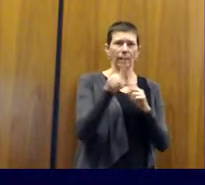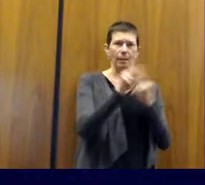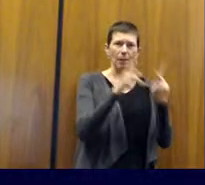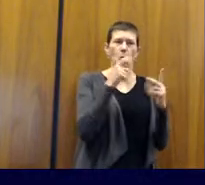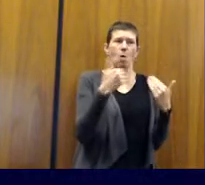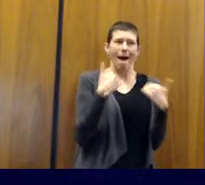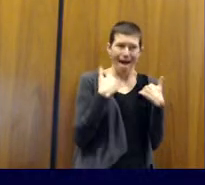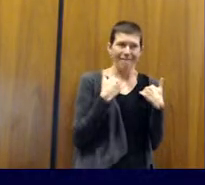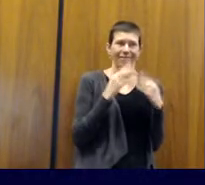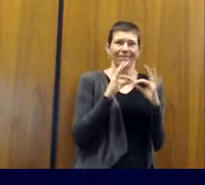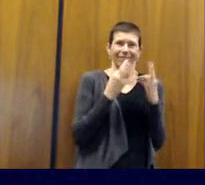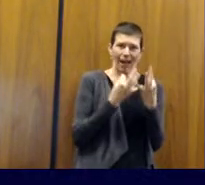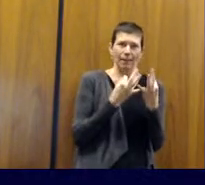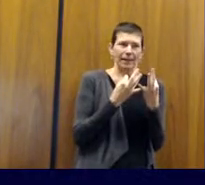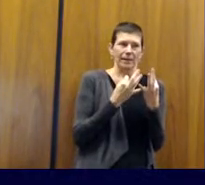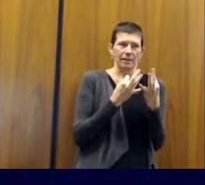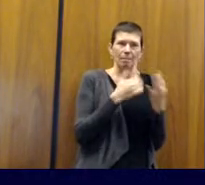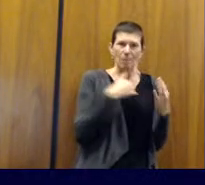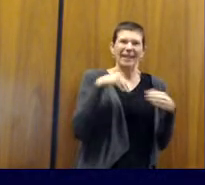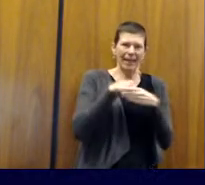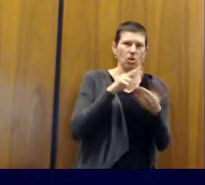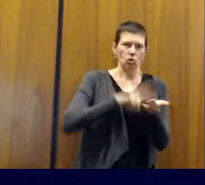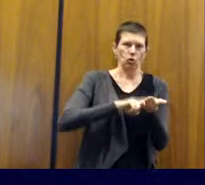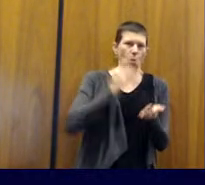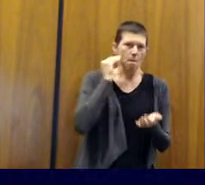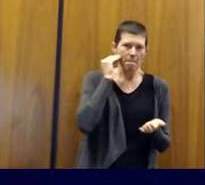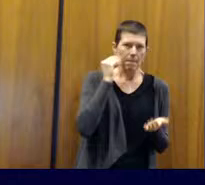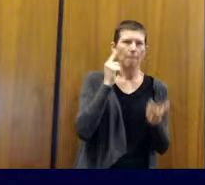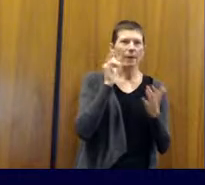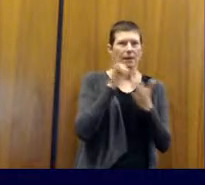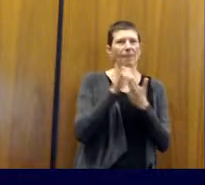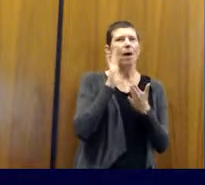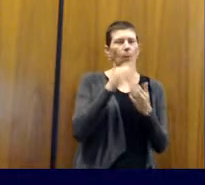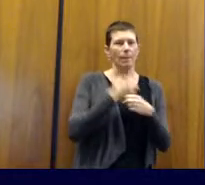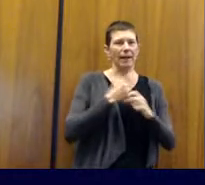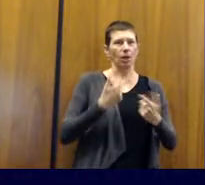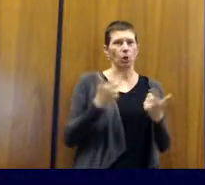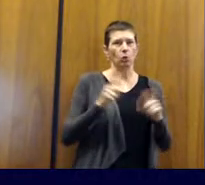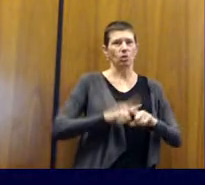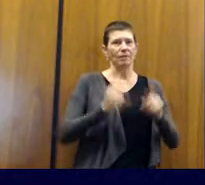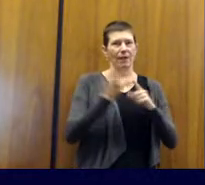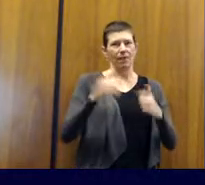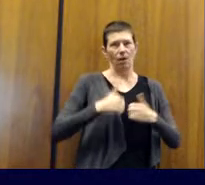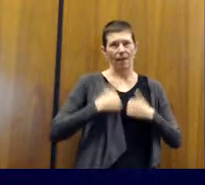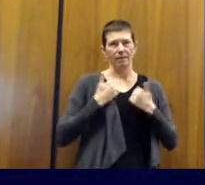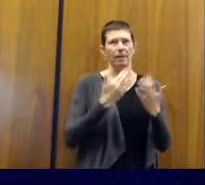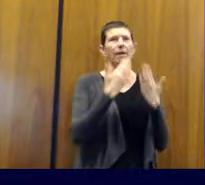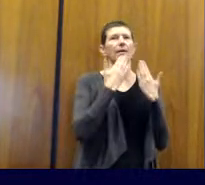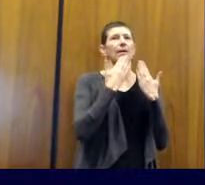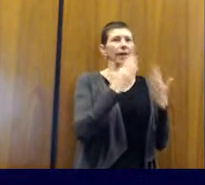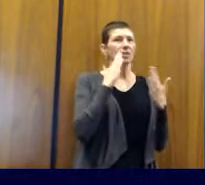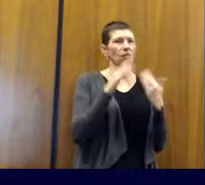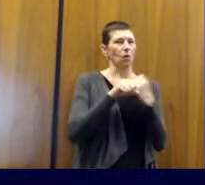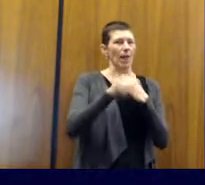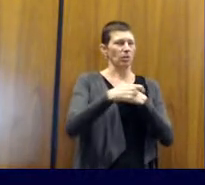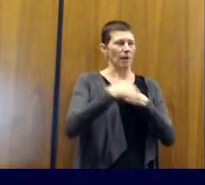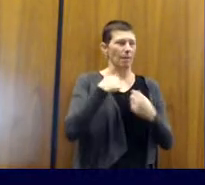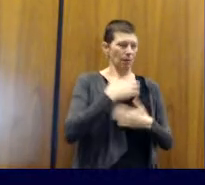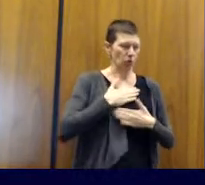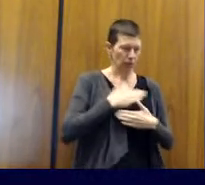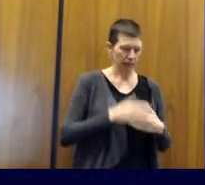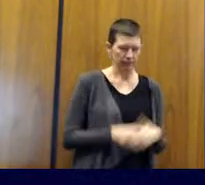family members in nursing homes, because it will make a huge difference in all of their lives. Thanks for the extra time. I appreciate